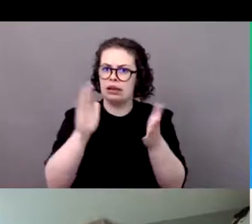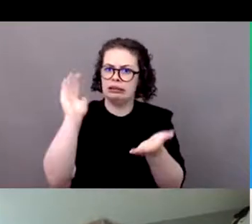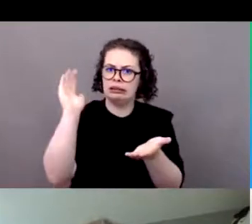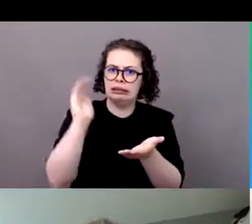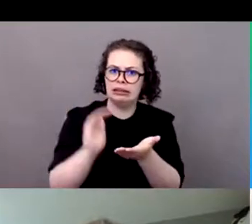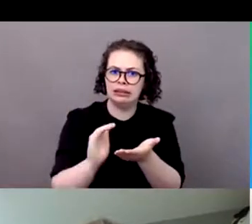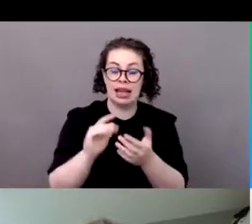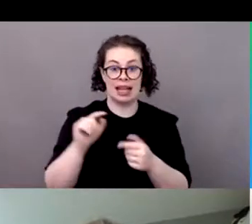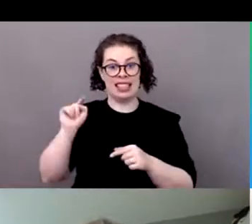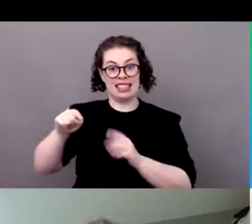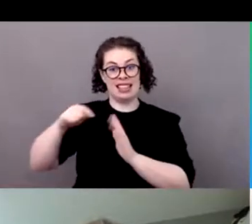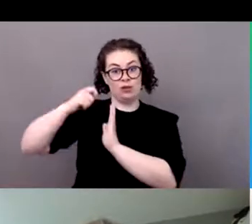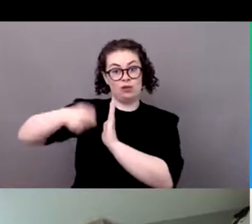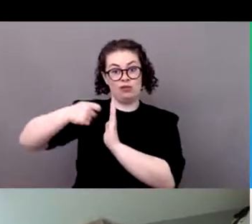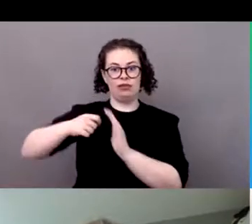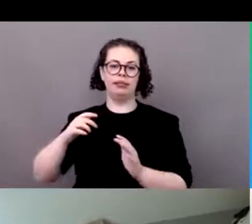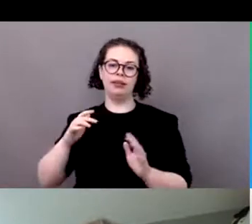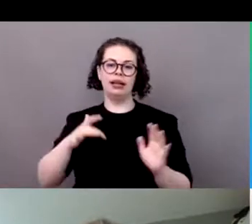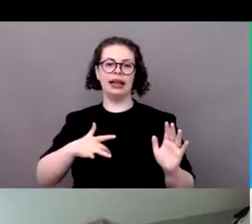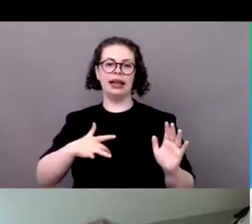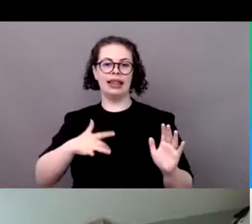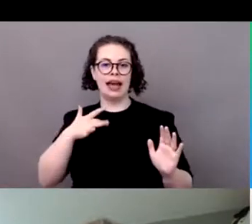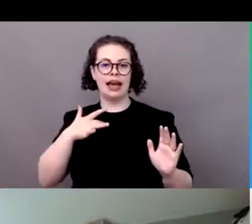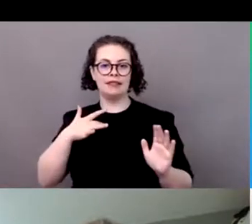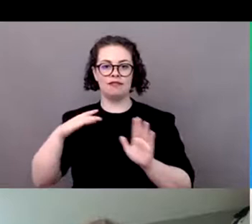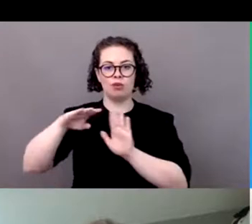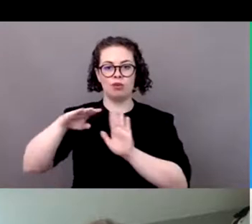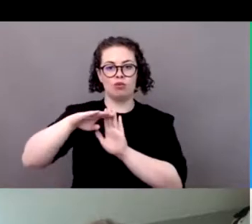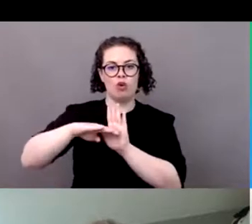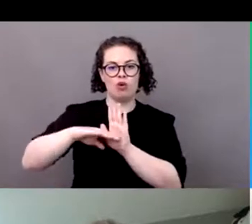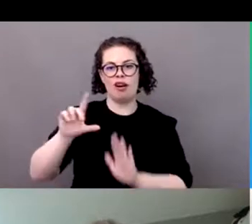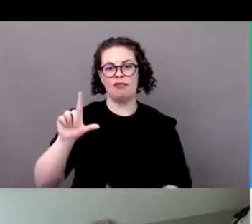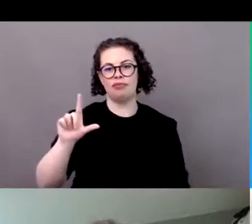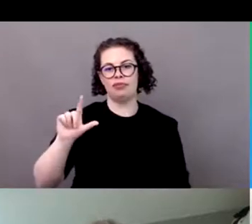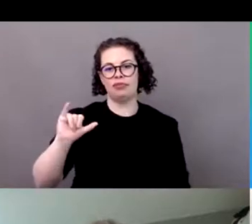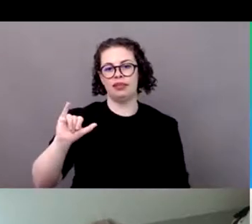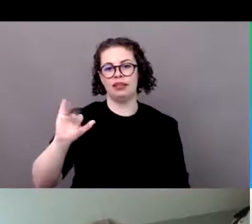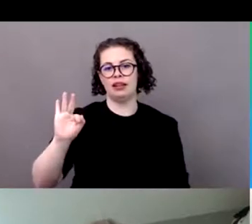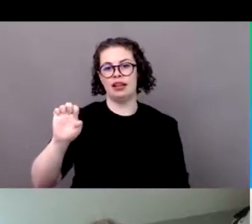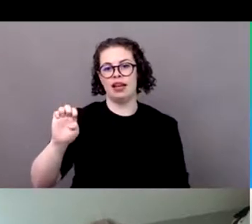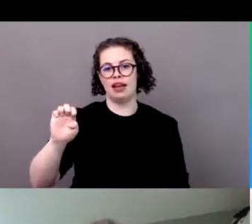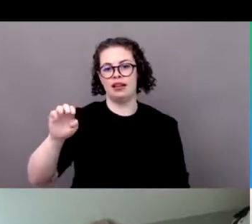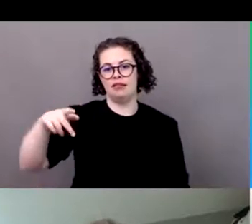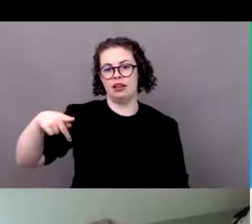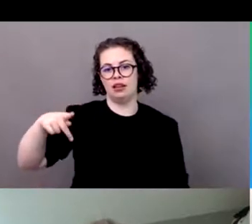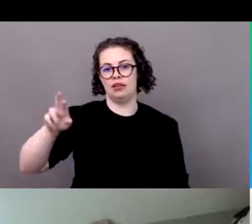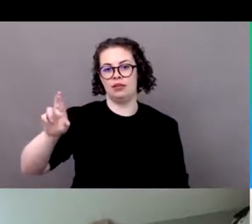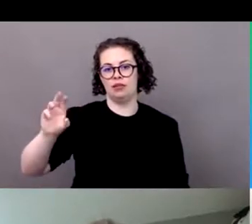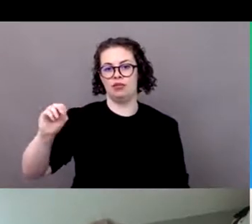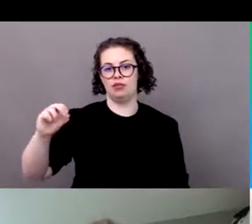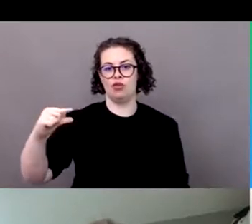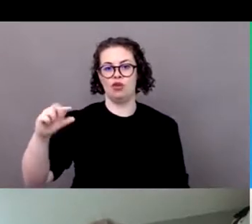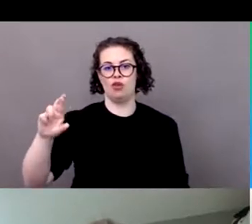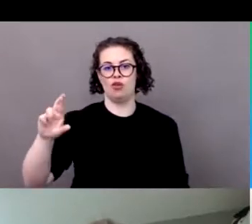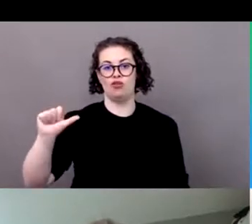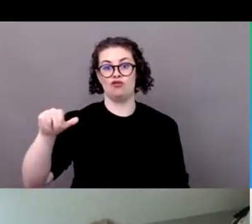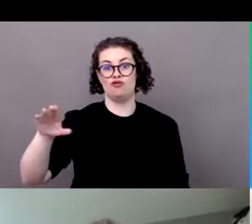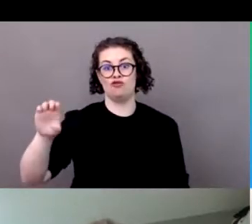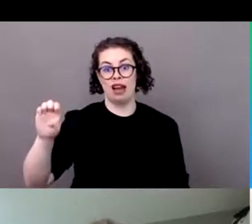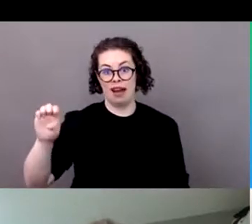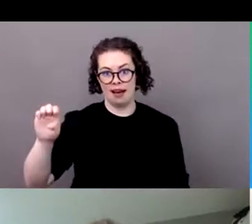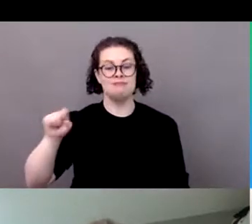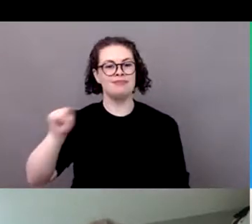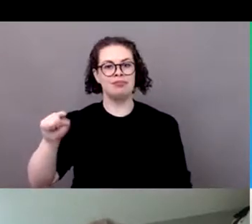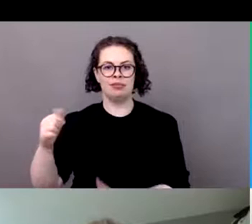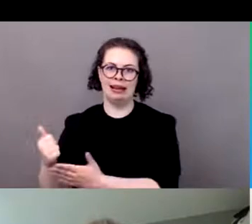program. So this is this was a very good achievement for us to bring sport in a very ambitious program like life. When